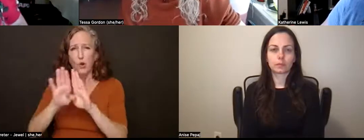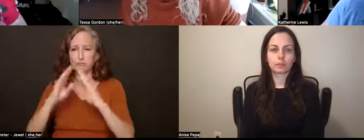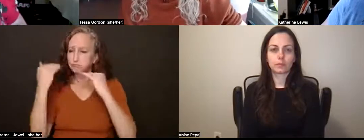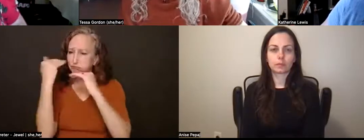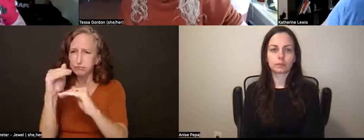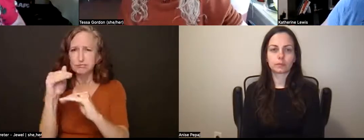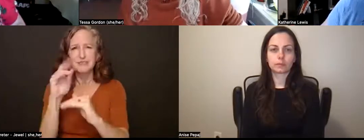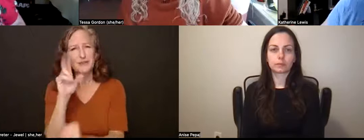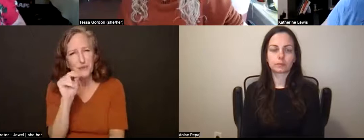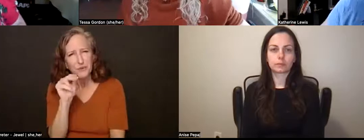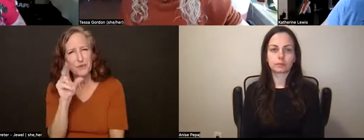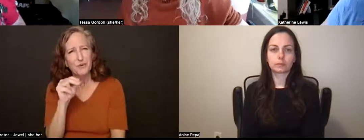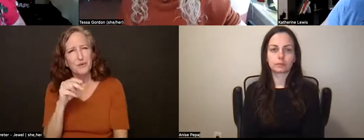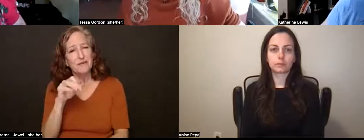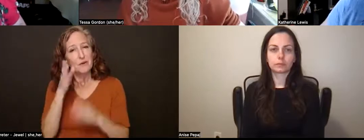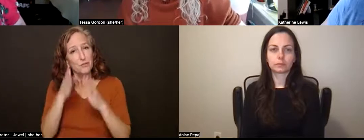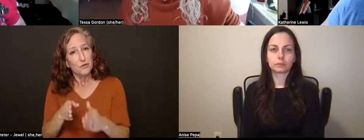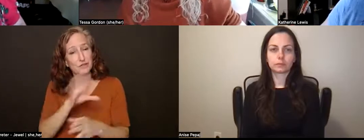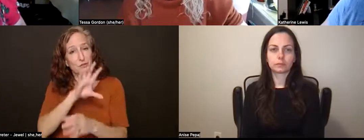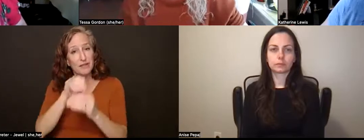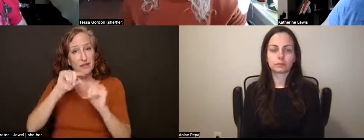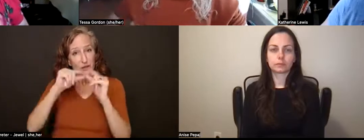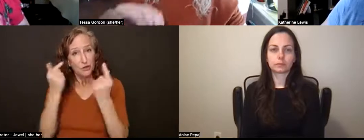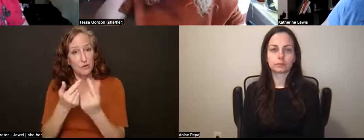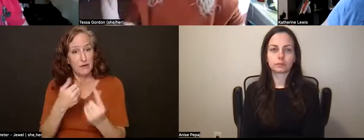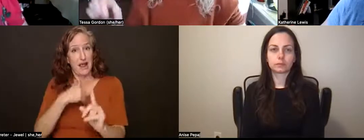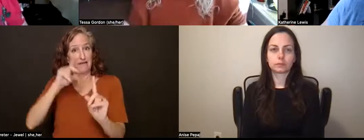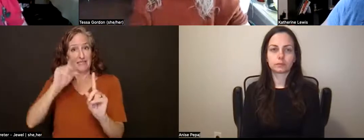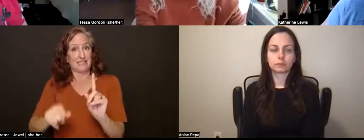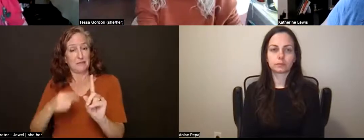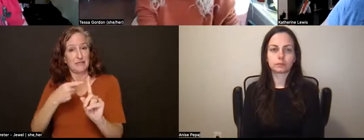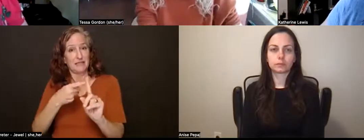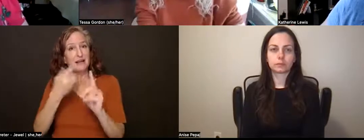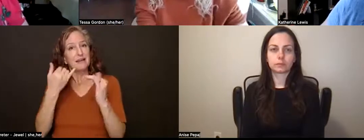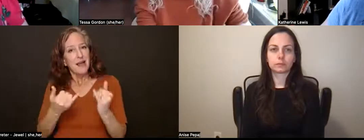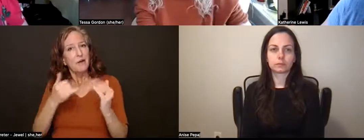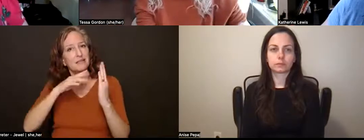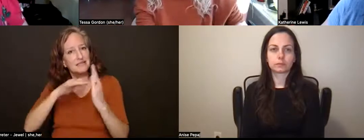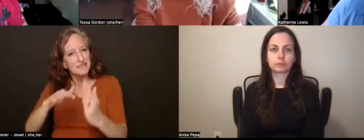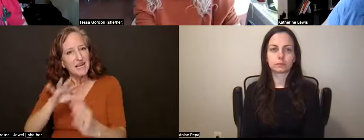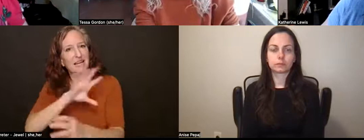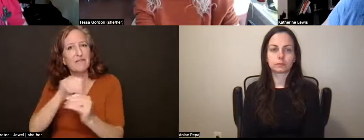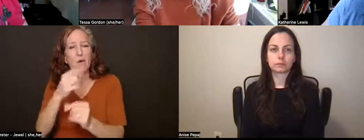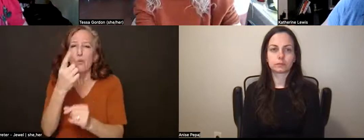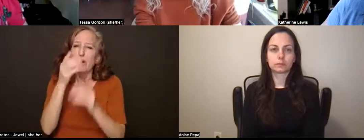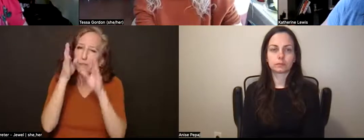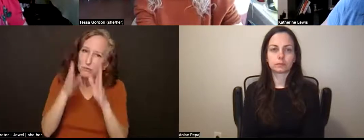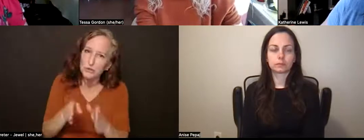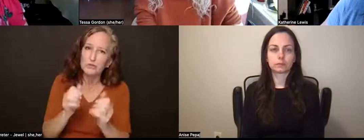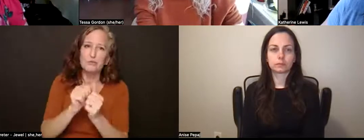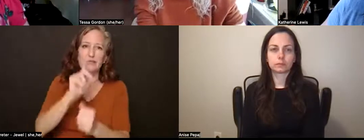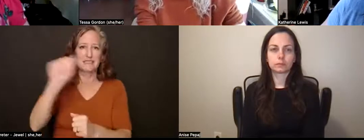if someone in that group has a disability, you can now make sure that the study involves that one person with a disability. And